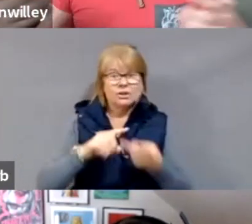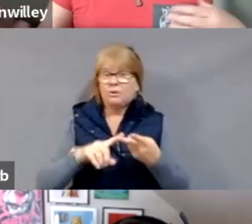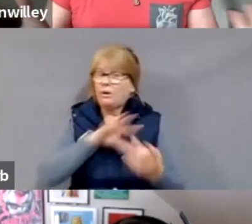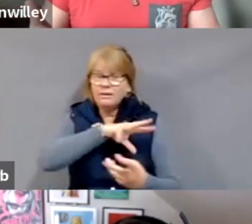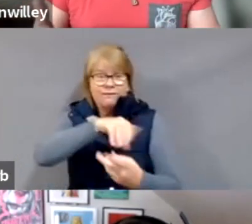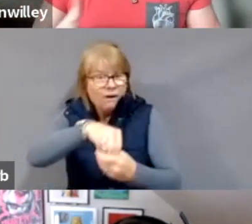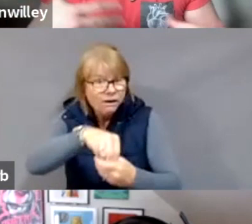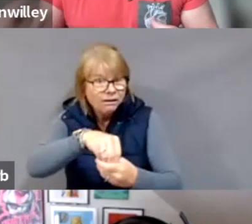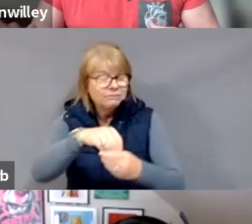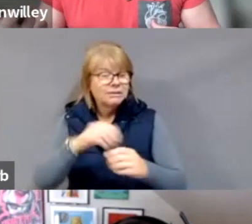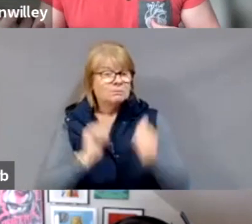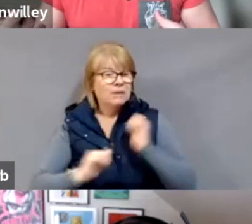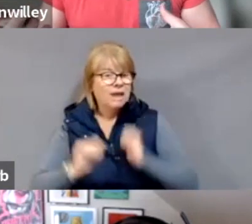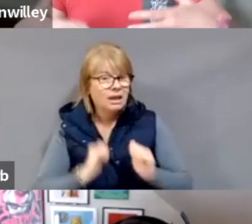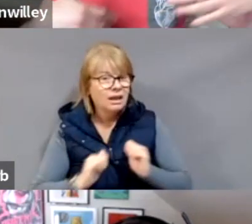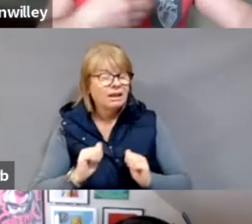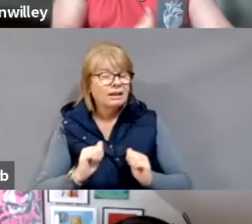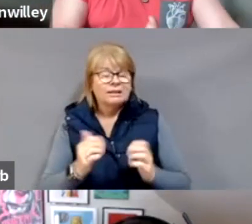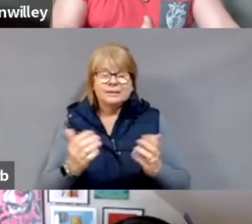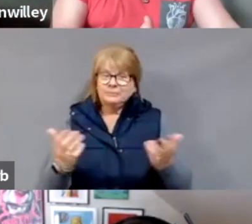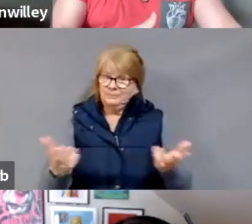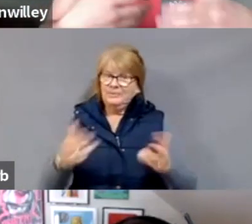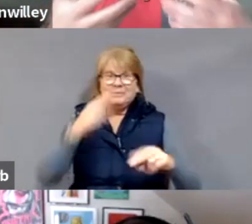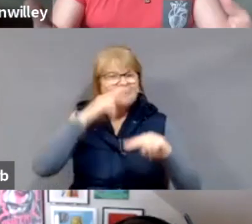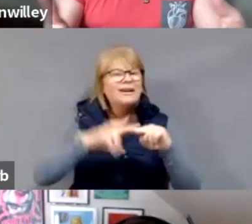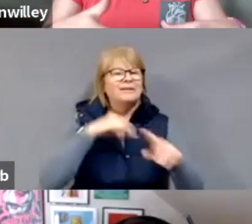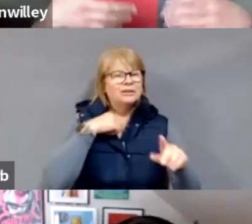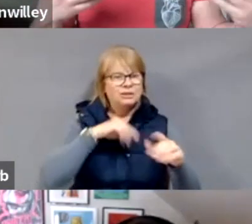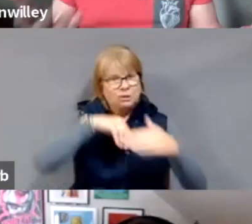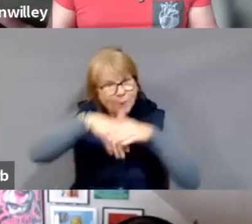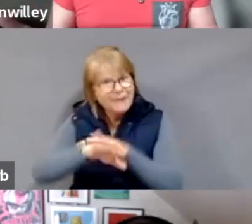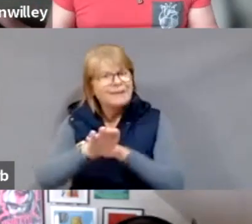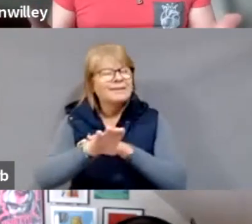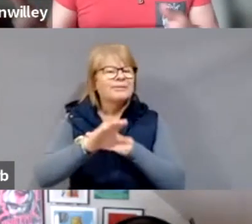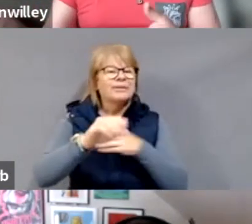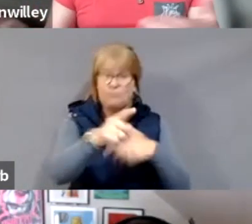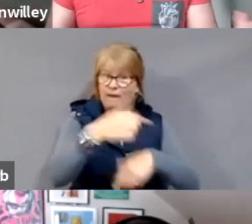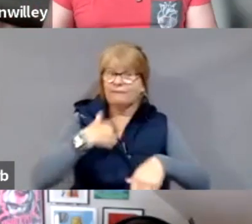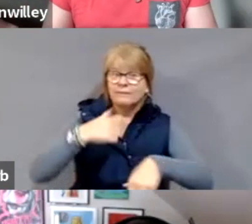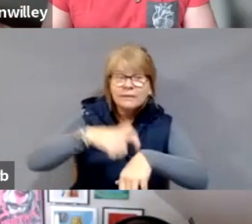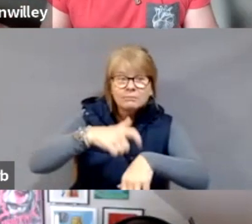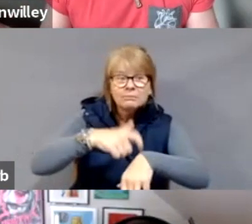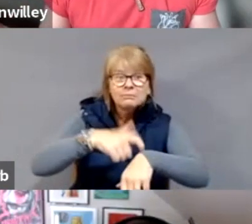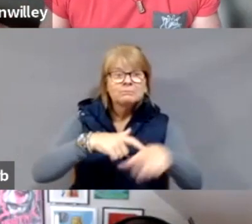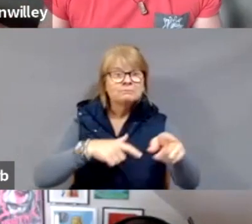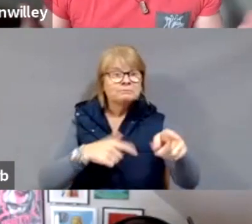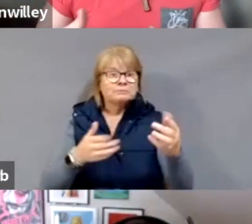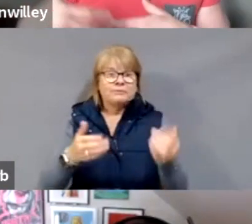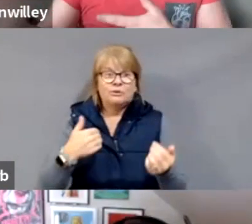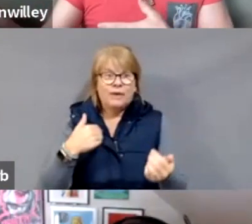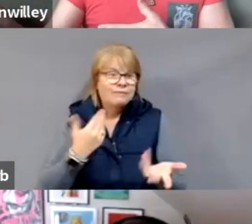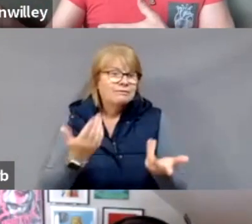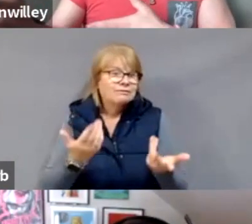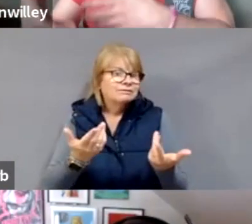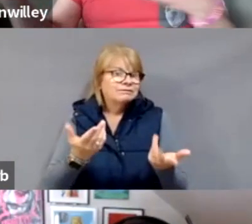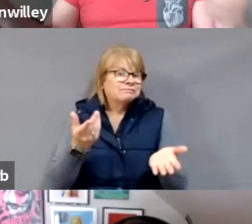an actual production. So that's always a fun way also to meet people, because you can go in, and if you have the time or the means, you can